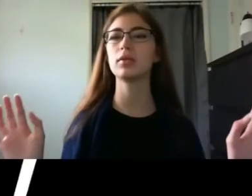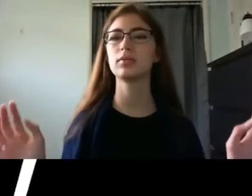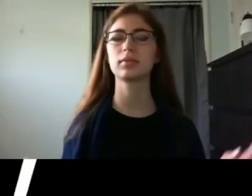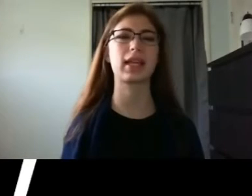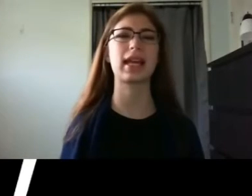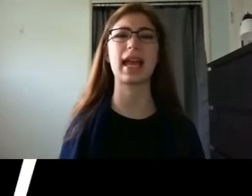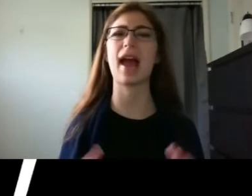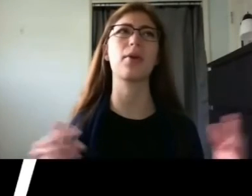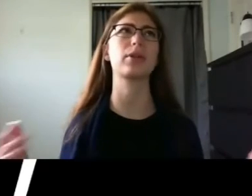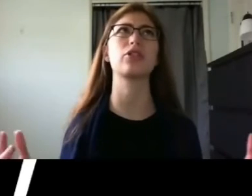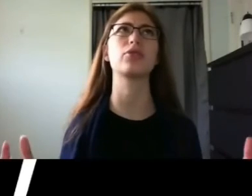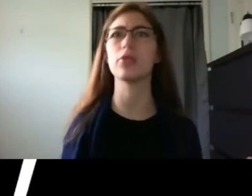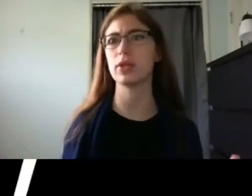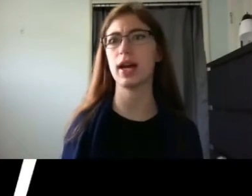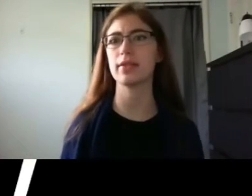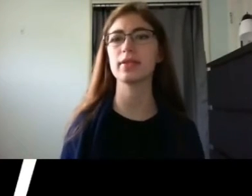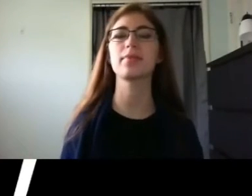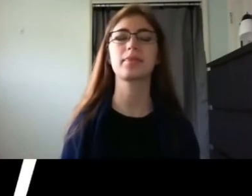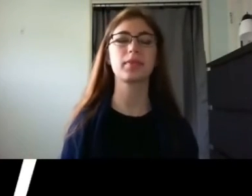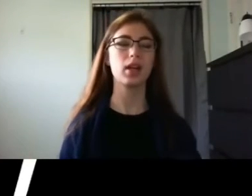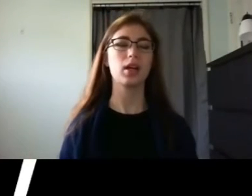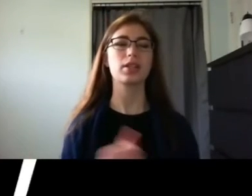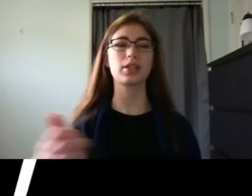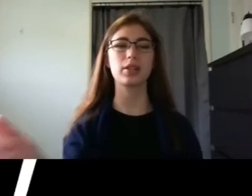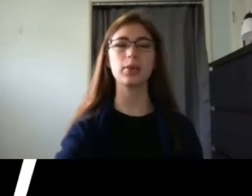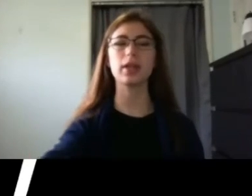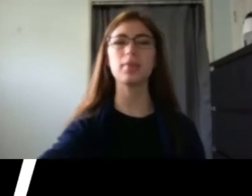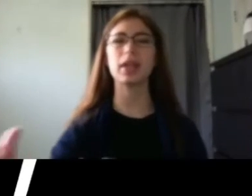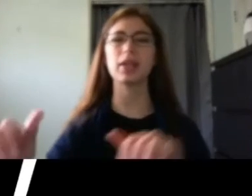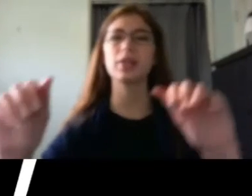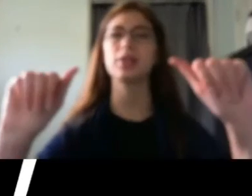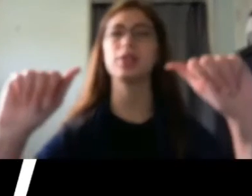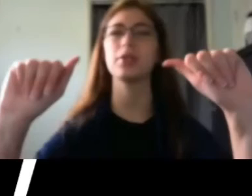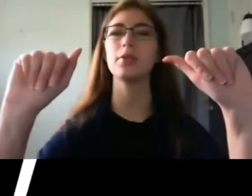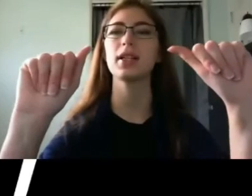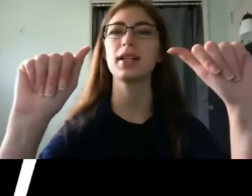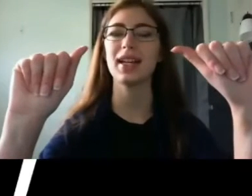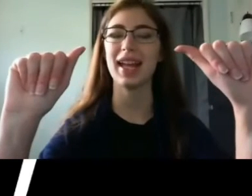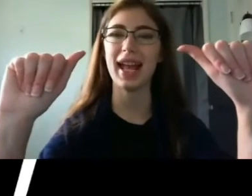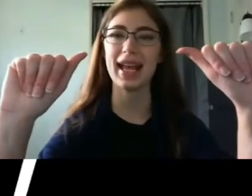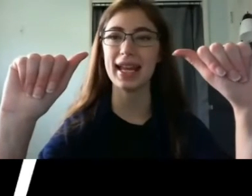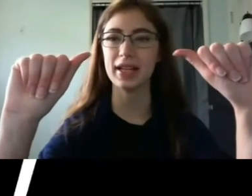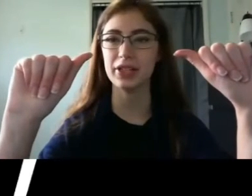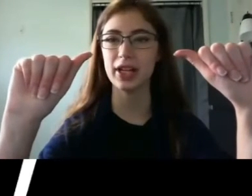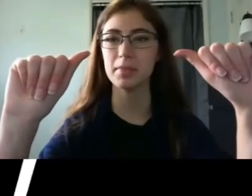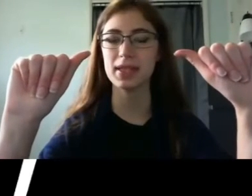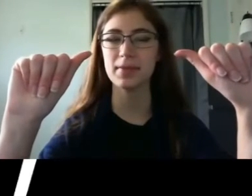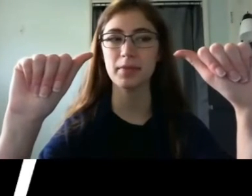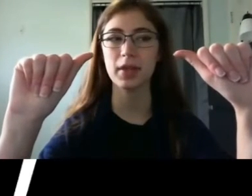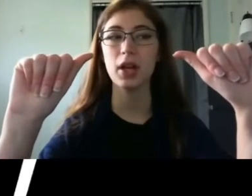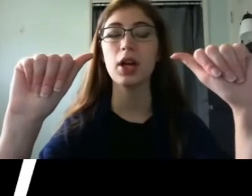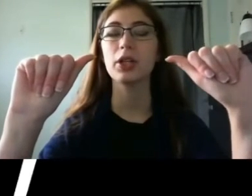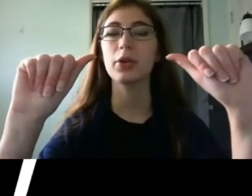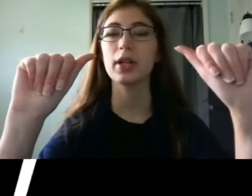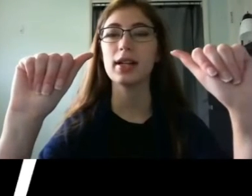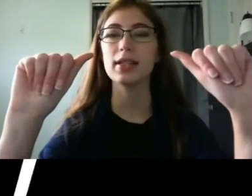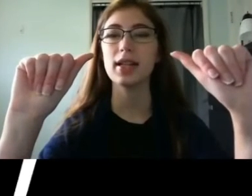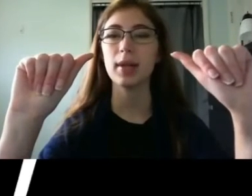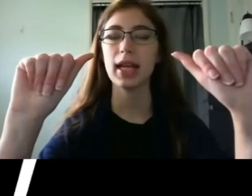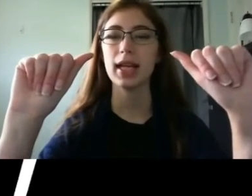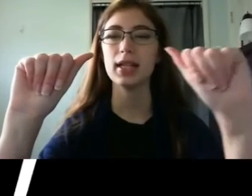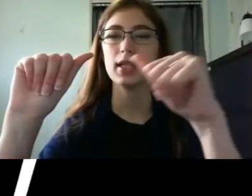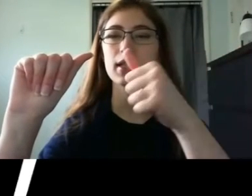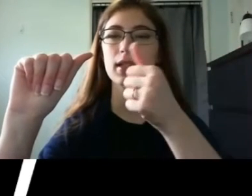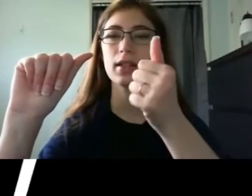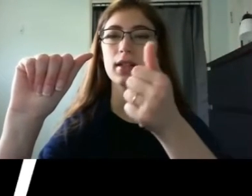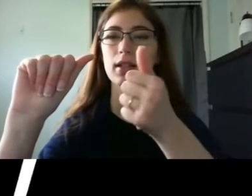how. Like, how did you do that? So you are going to make two A hand shapes. Your